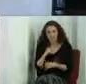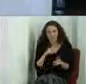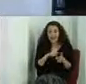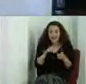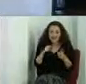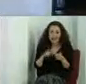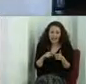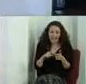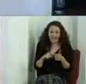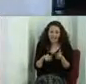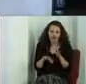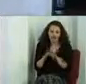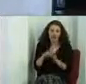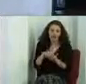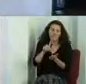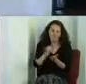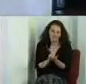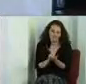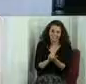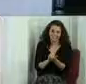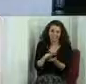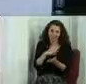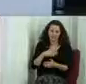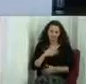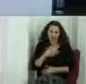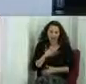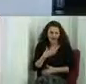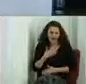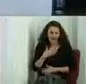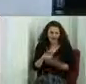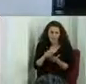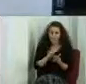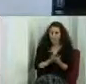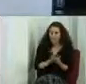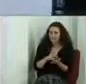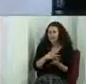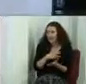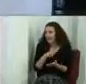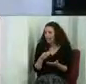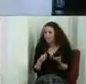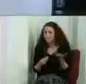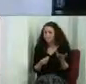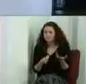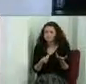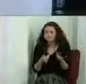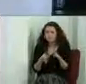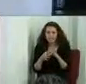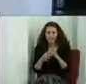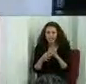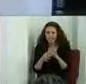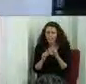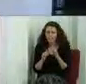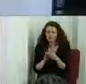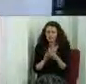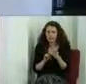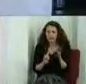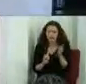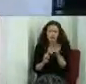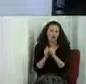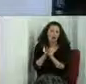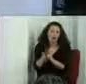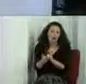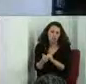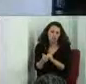abundance. Abundance in joy. Abundance in hope. Abundance that goes beyond the way in which the